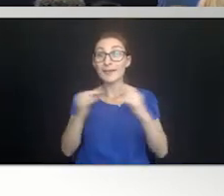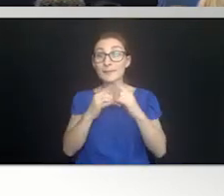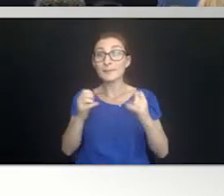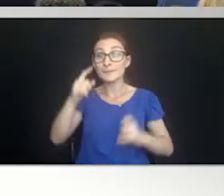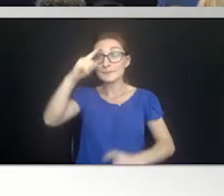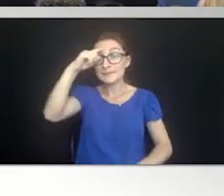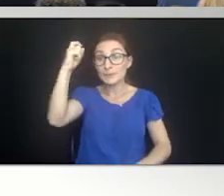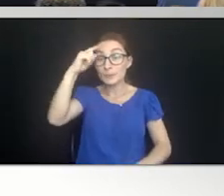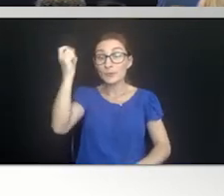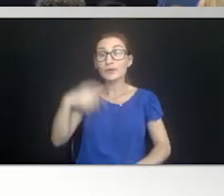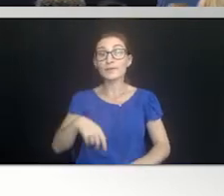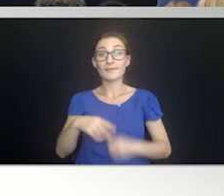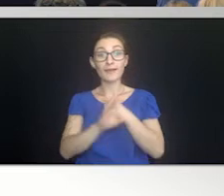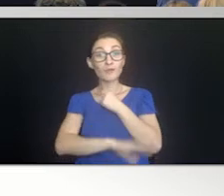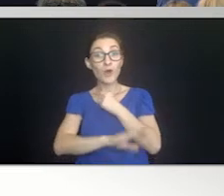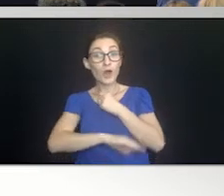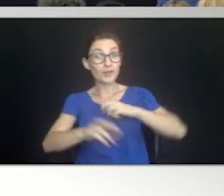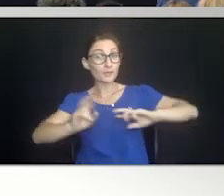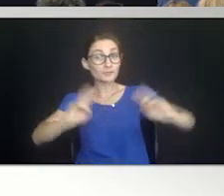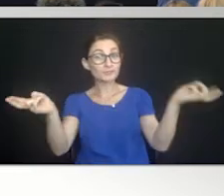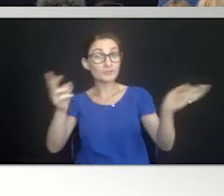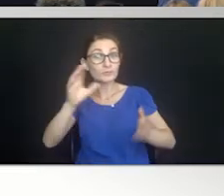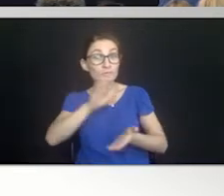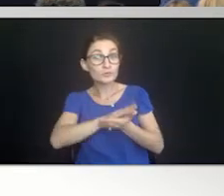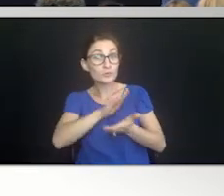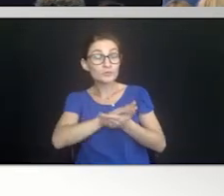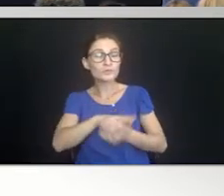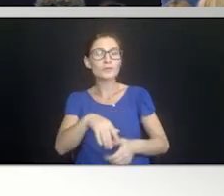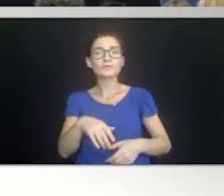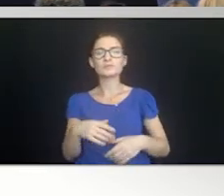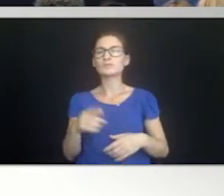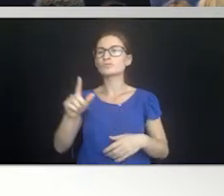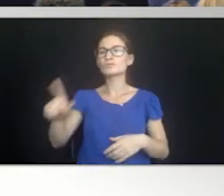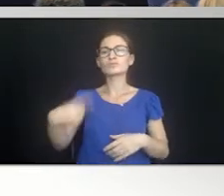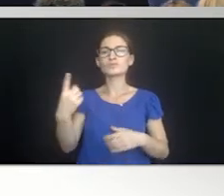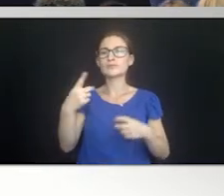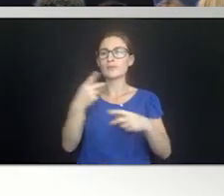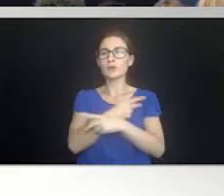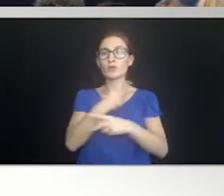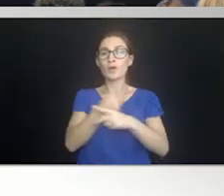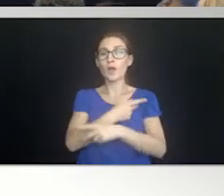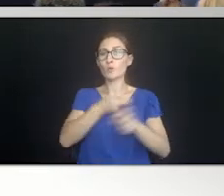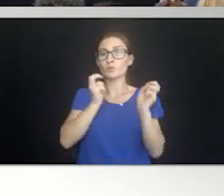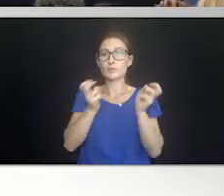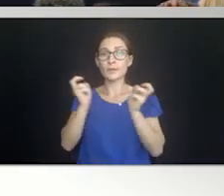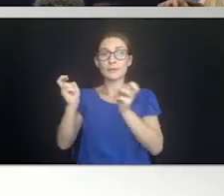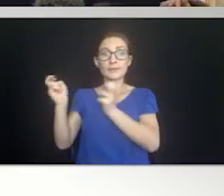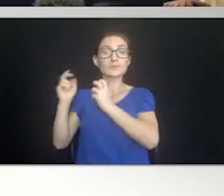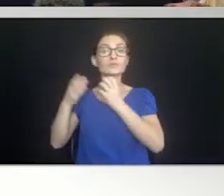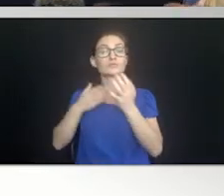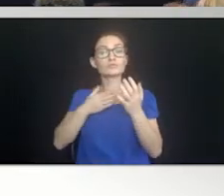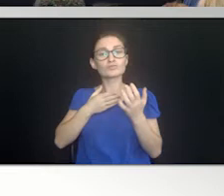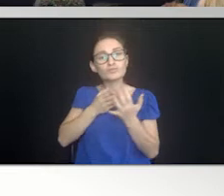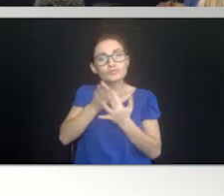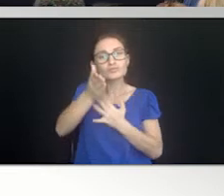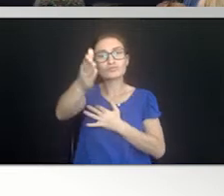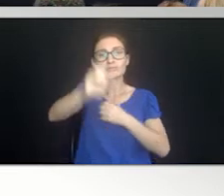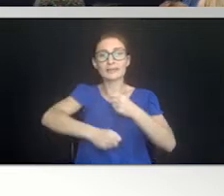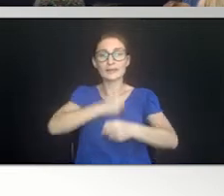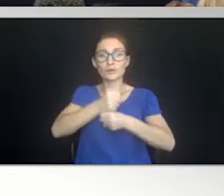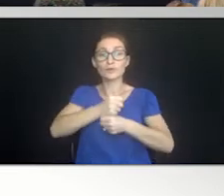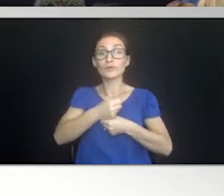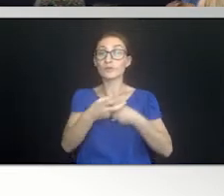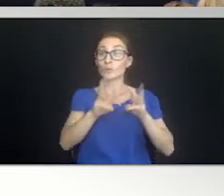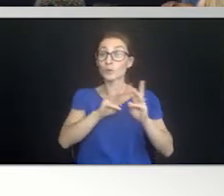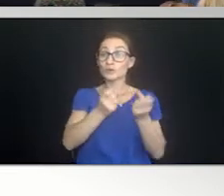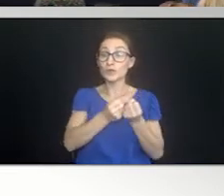summer, getting ready for school in the fall, what are the hot button issues at certain times of the year? So the workshops and webinars are